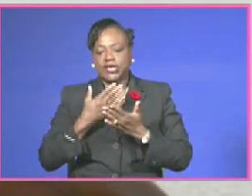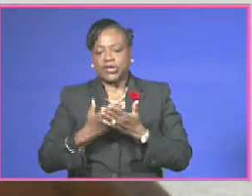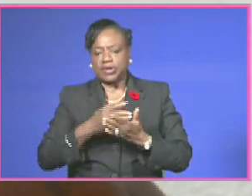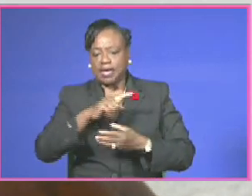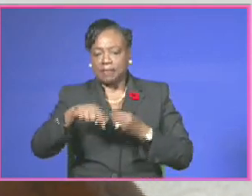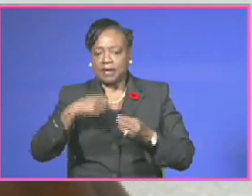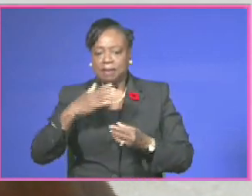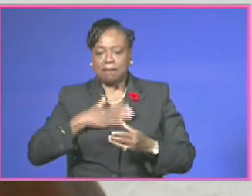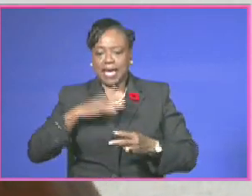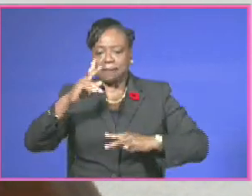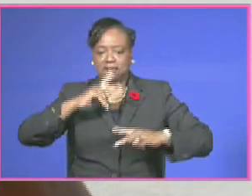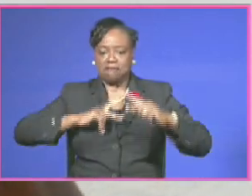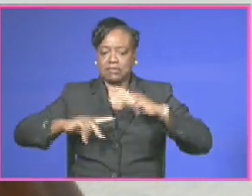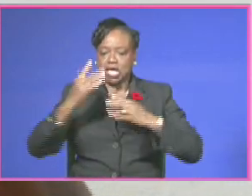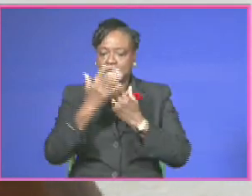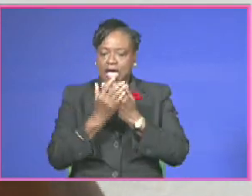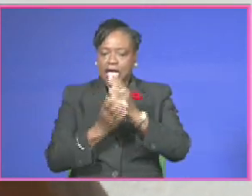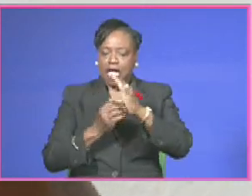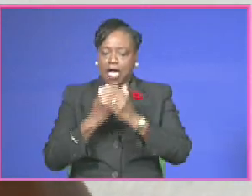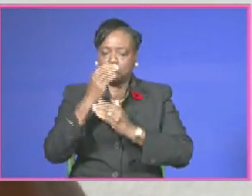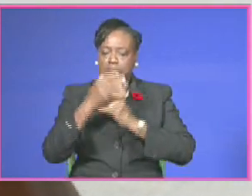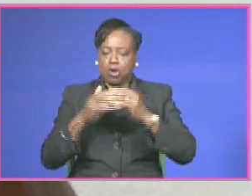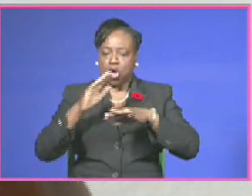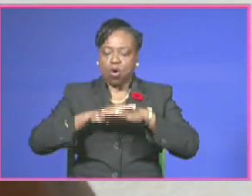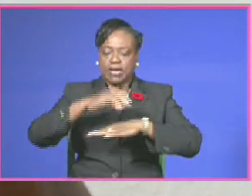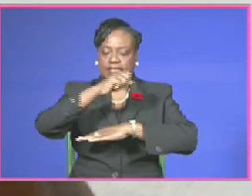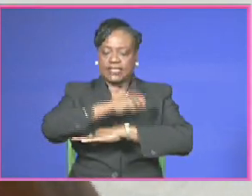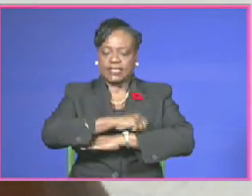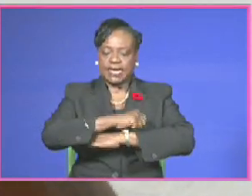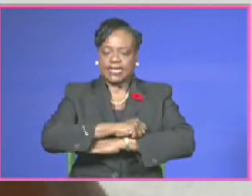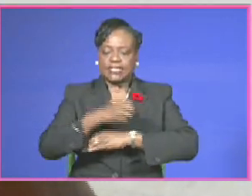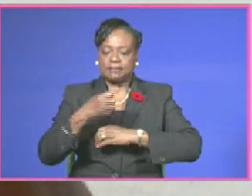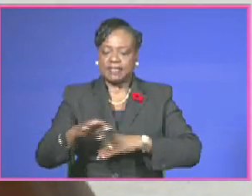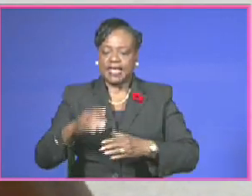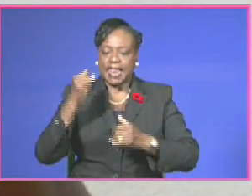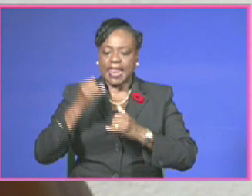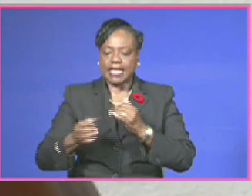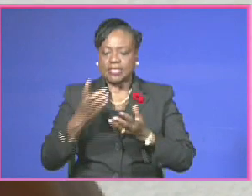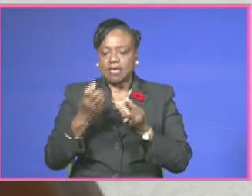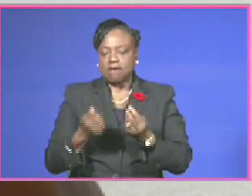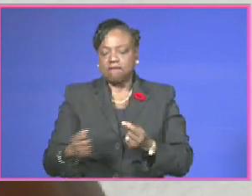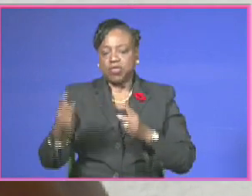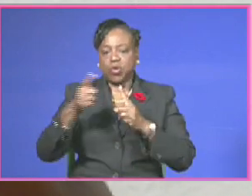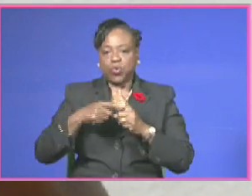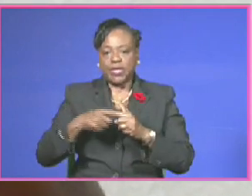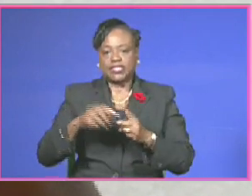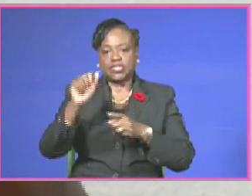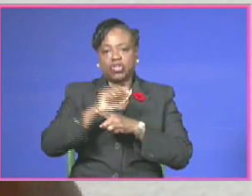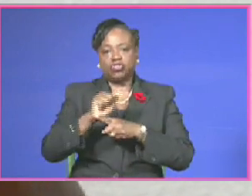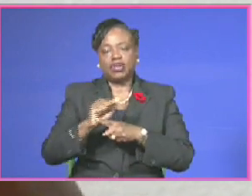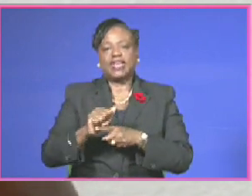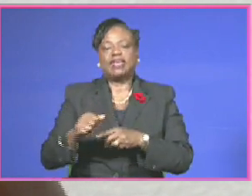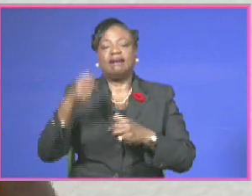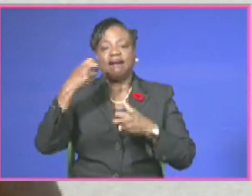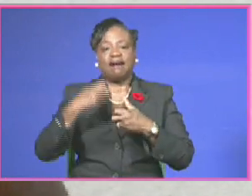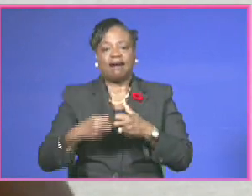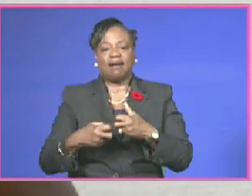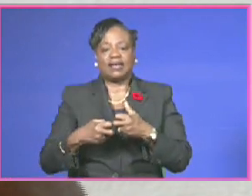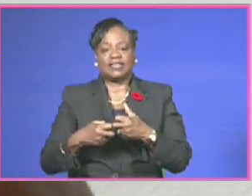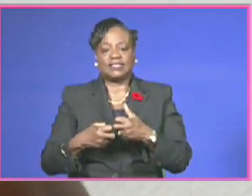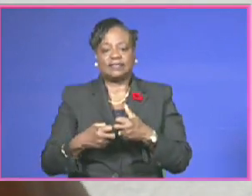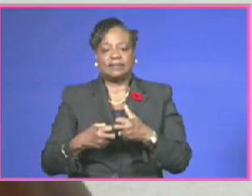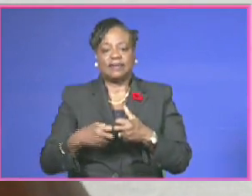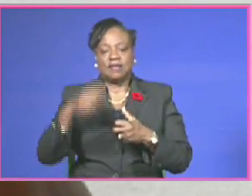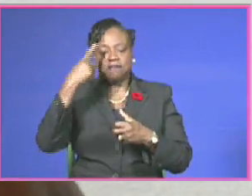very comfortable on stage. I spent the last couple of weeks training hard for the stage and for the battle I just had,